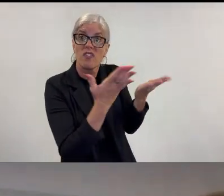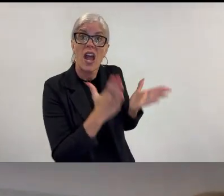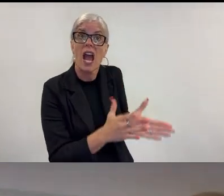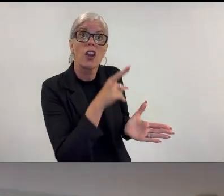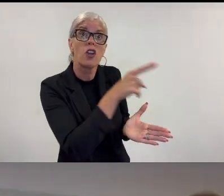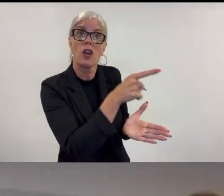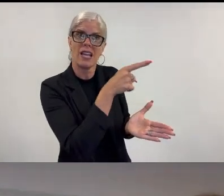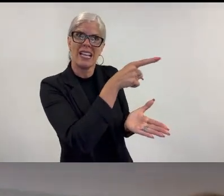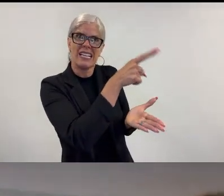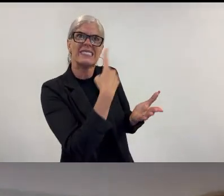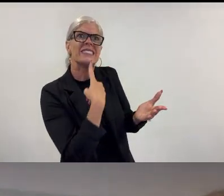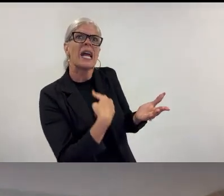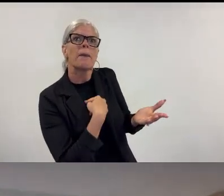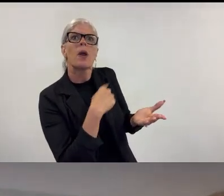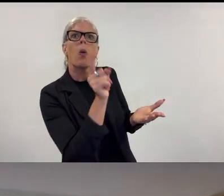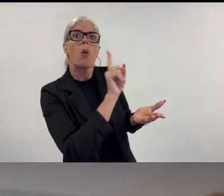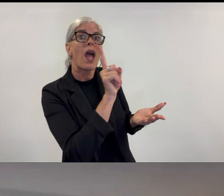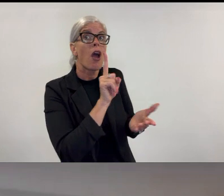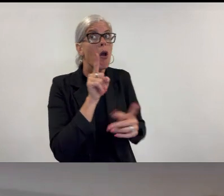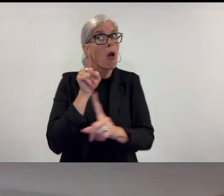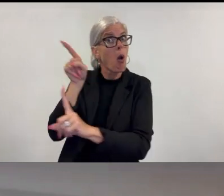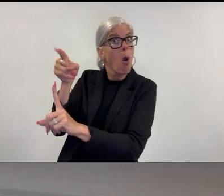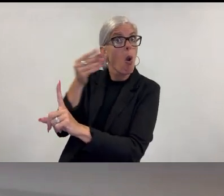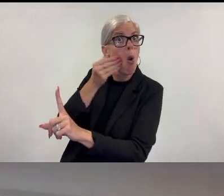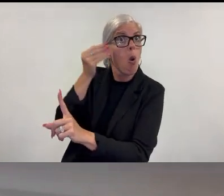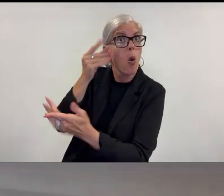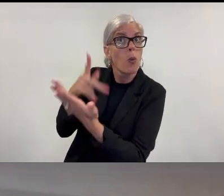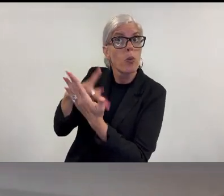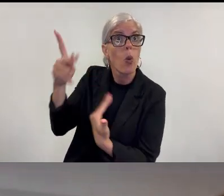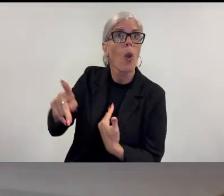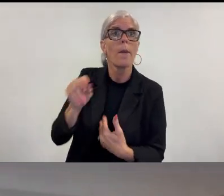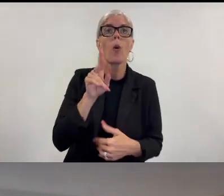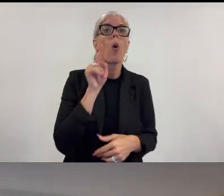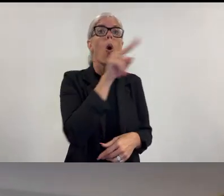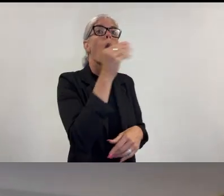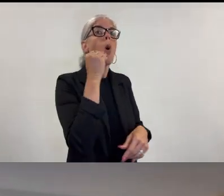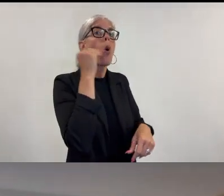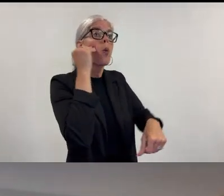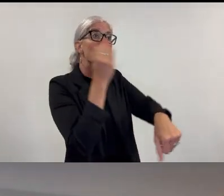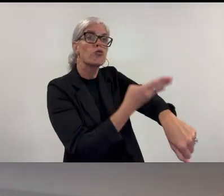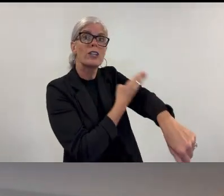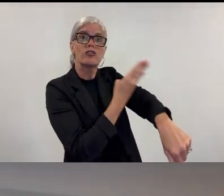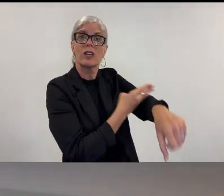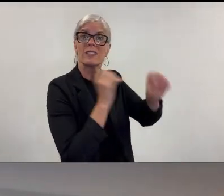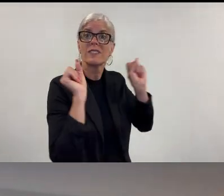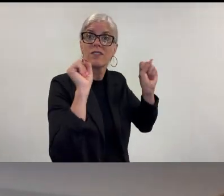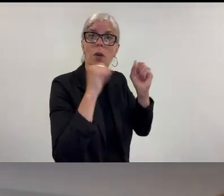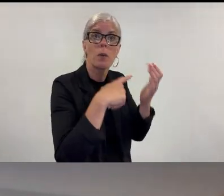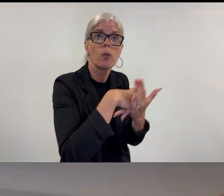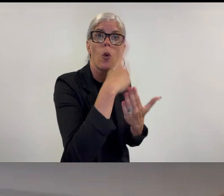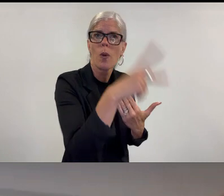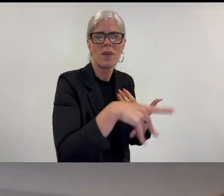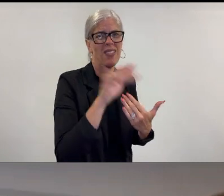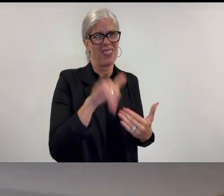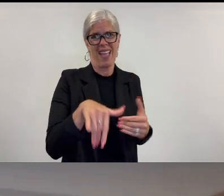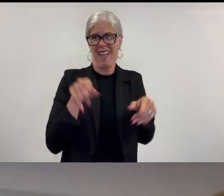they can give you a home program, a home restorative program that can be done with